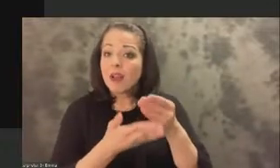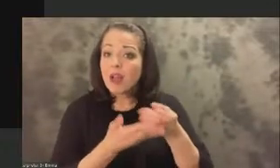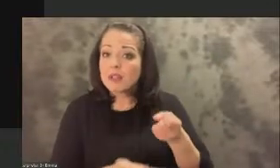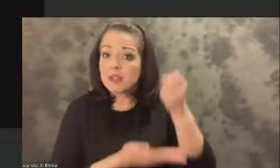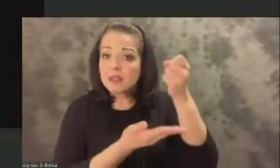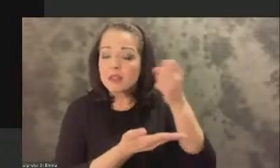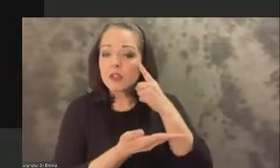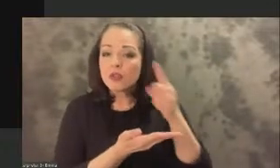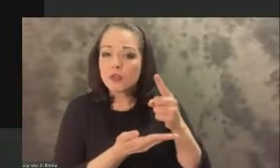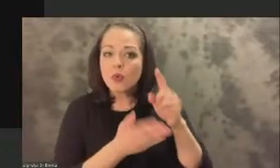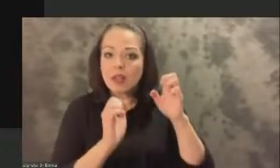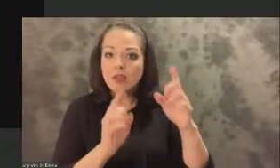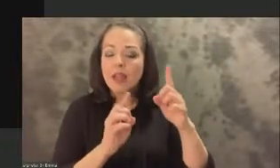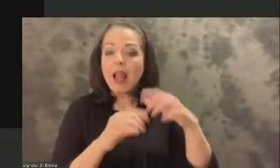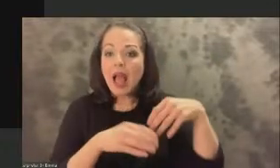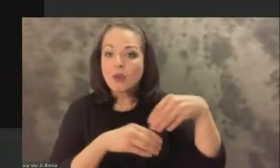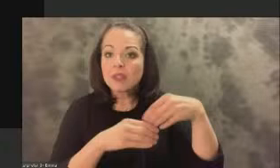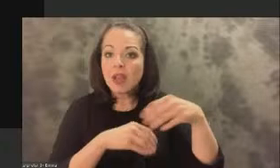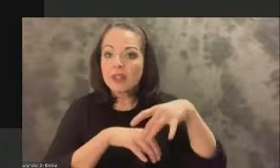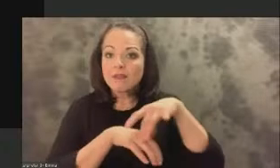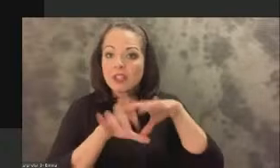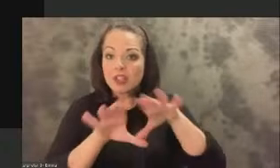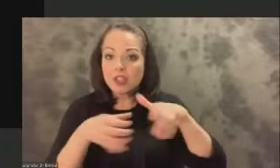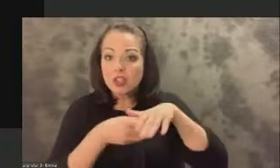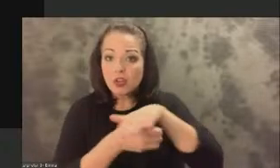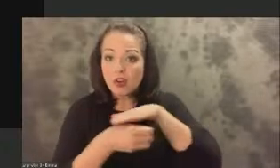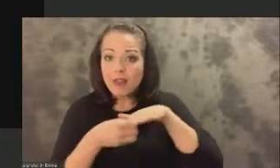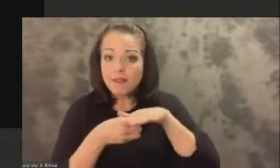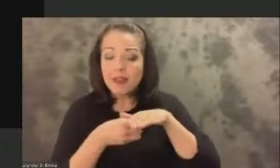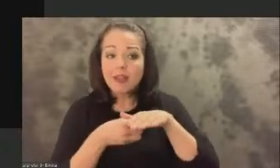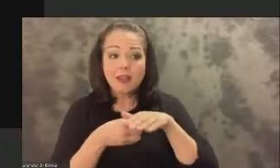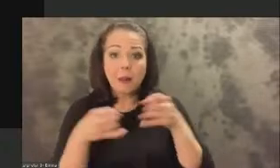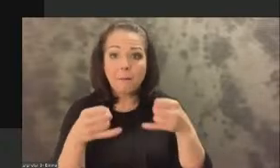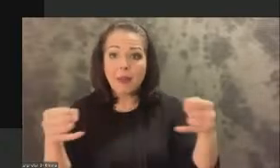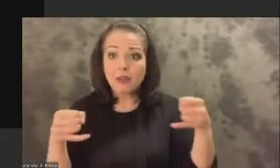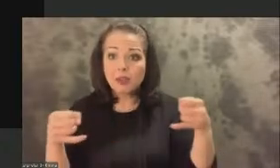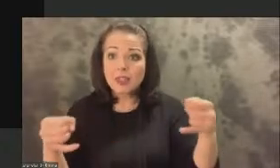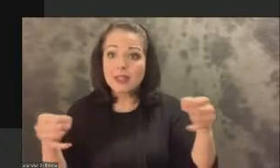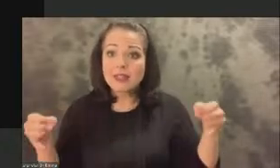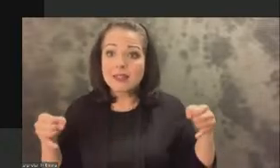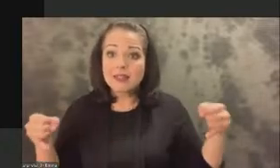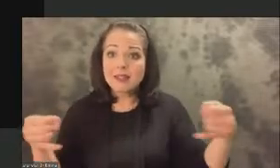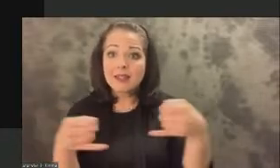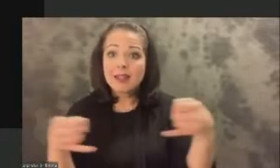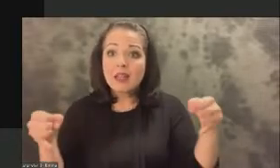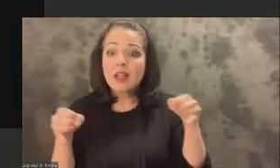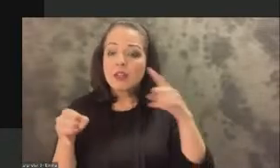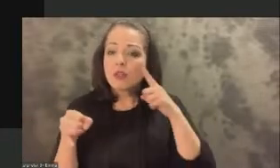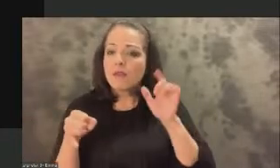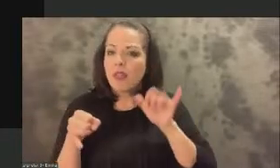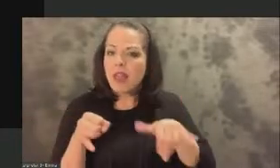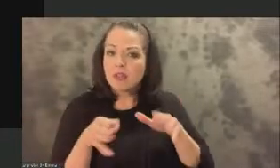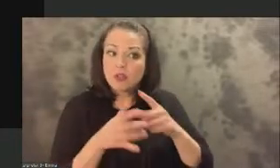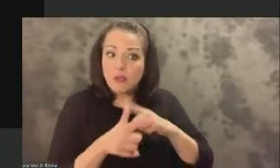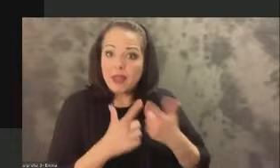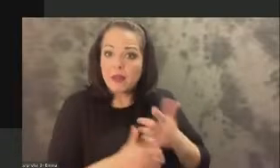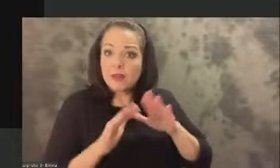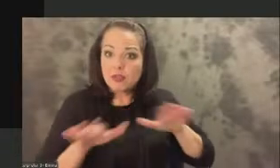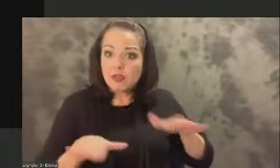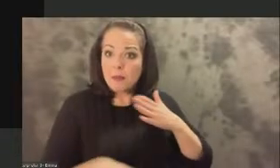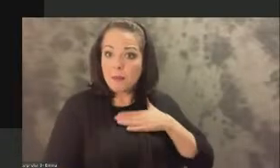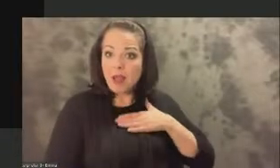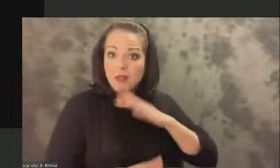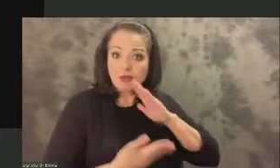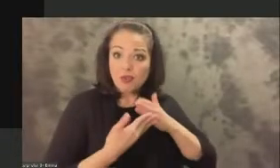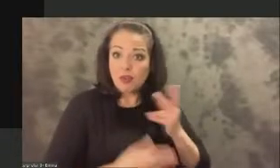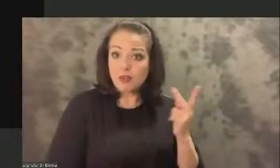geographic boundary and to allow the allotted money to be used for different purposes so that children like mine, Victoria and Angelina, have a